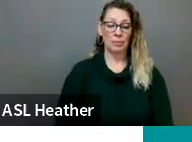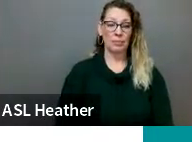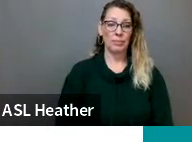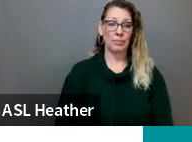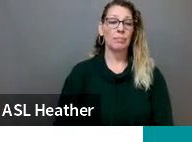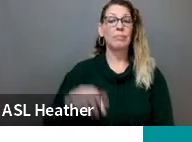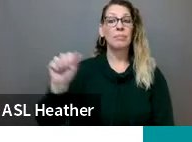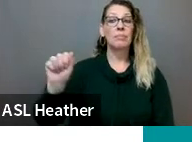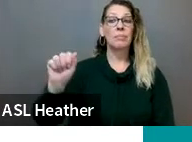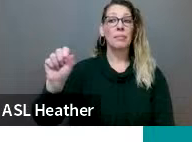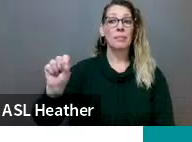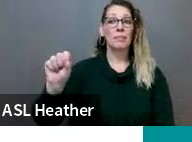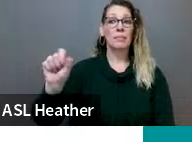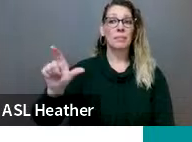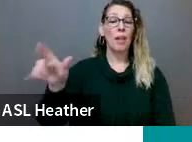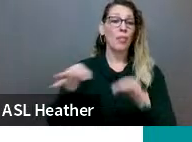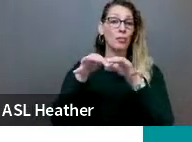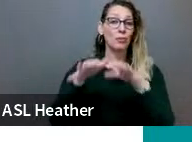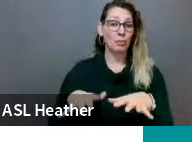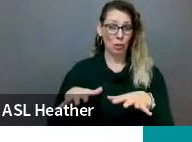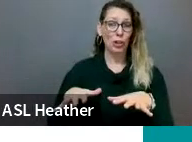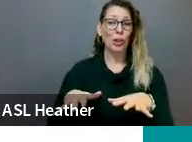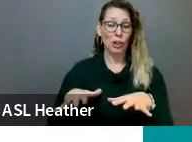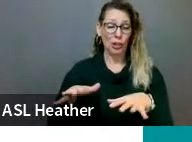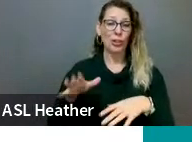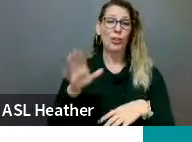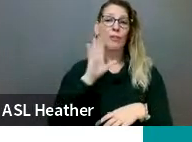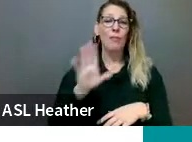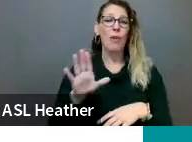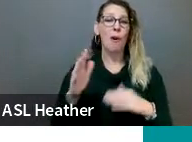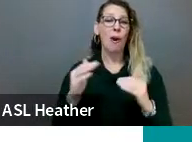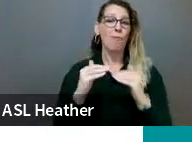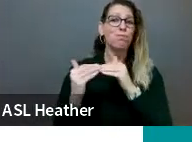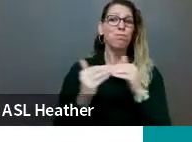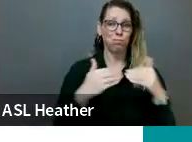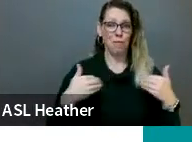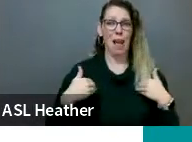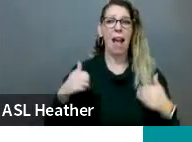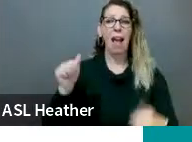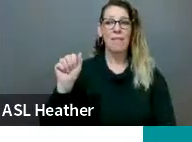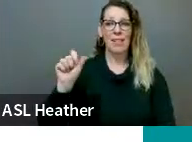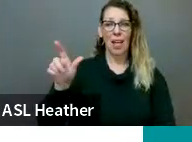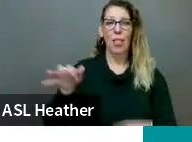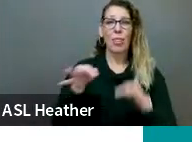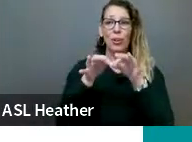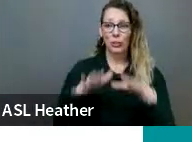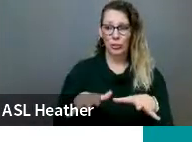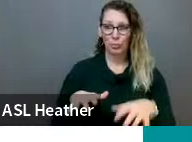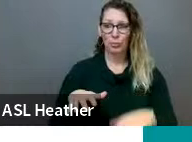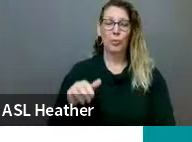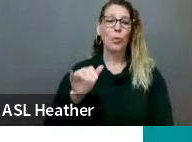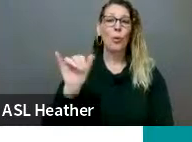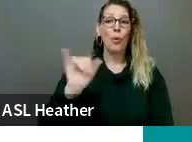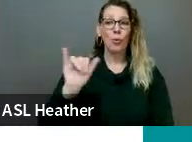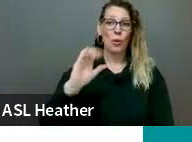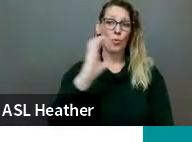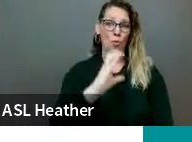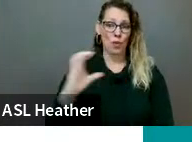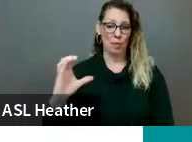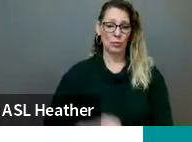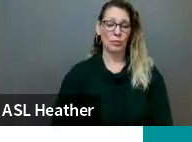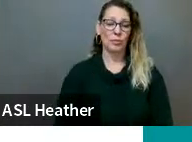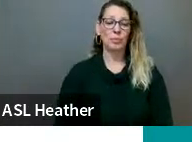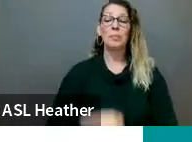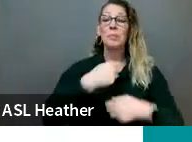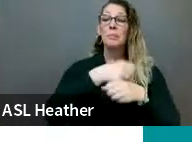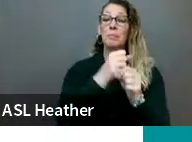ASL interpretation. In the effort to continue to center equity, there is an ASL interpreter in addition to closed captioning. To